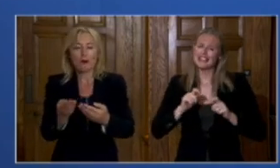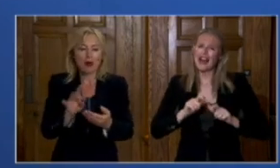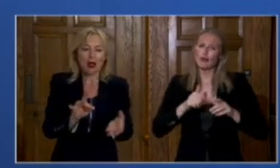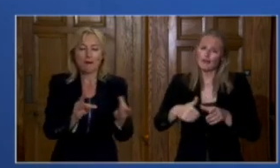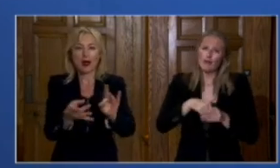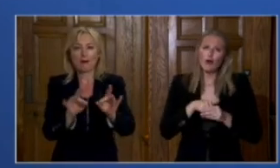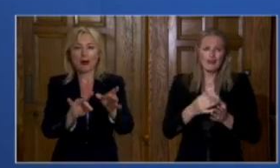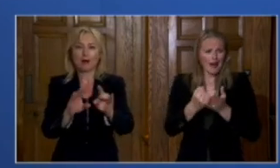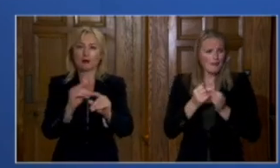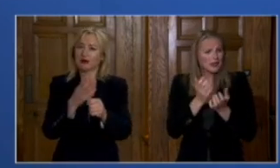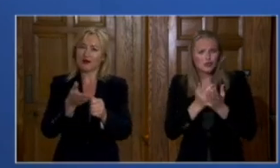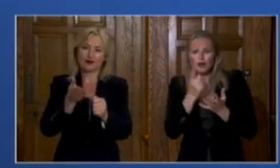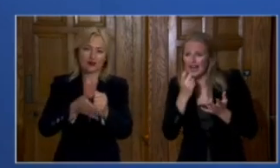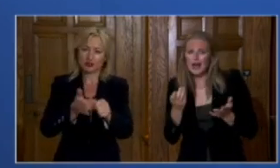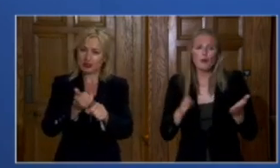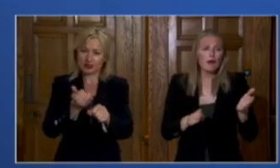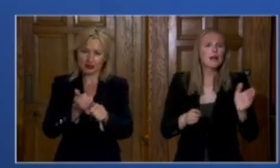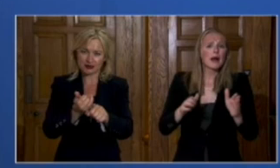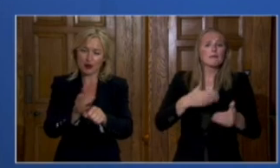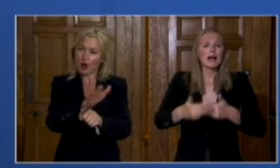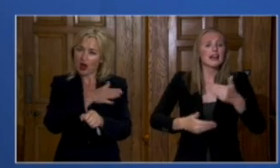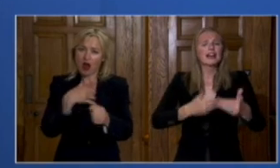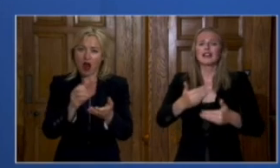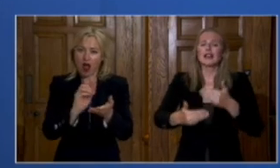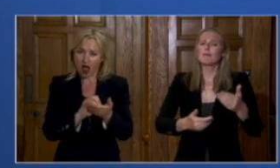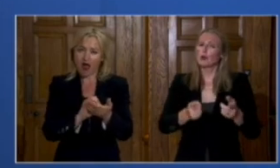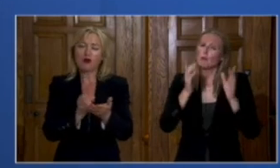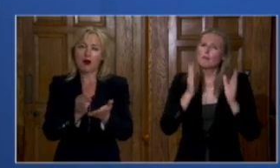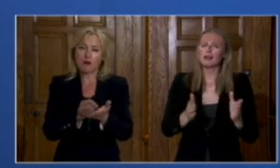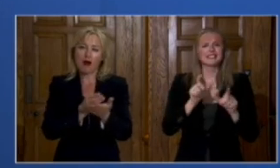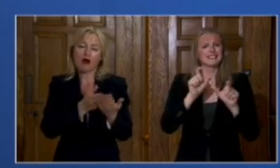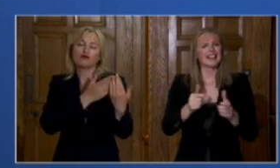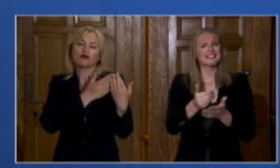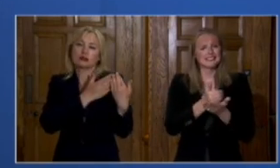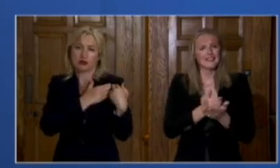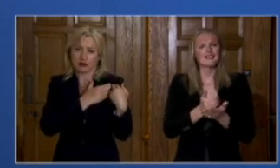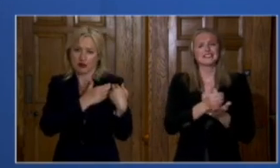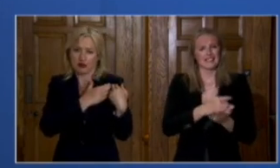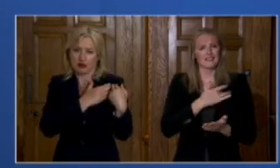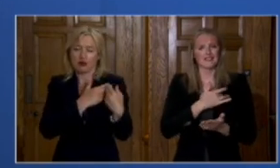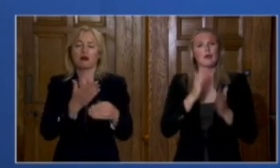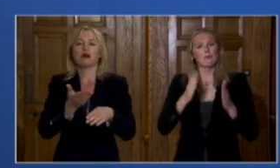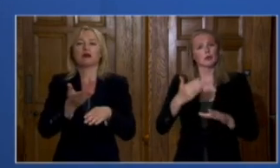in ensuring that we can reach our destination safely. Stay safe, save lives. Work safe, save lives.